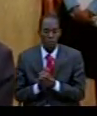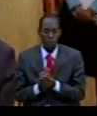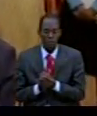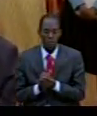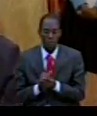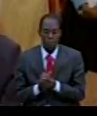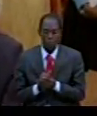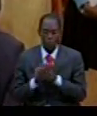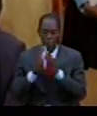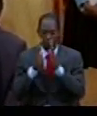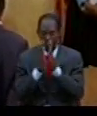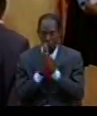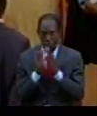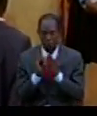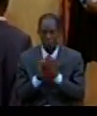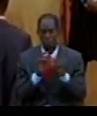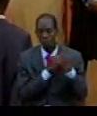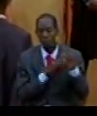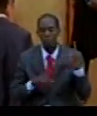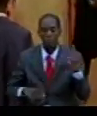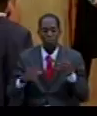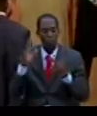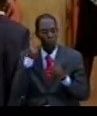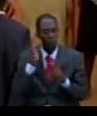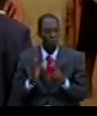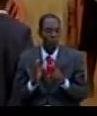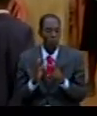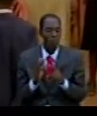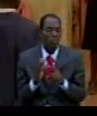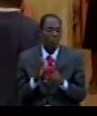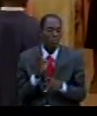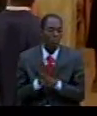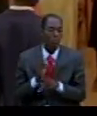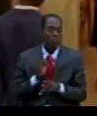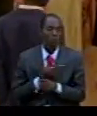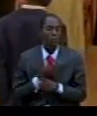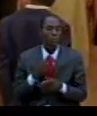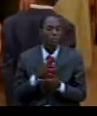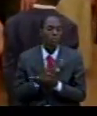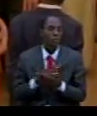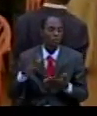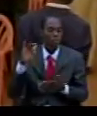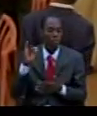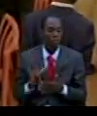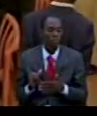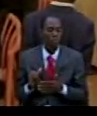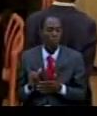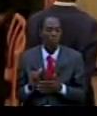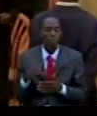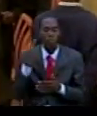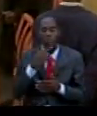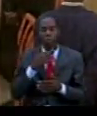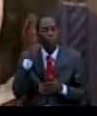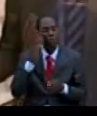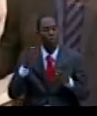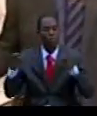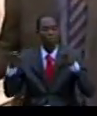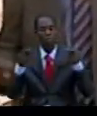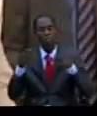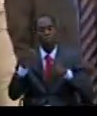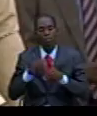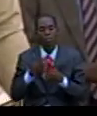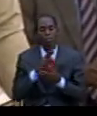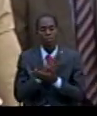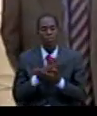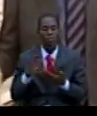Pray that the Lord will give us righteous leaders who will reign in righteousness. Talk to God in